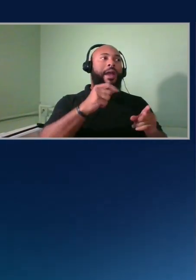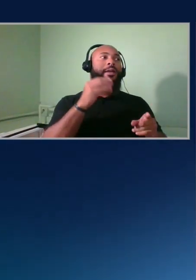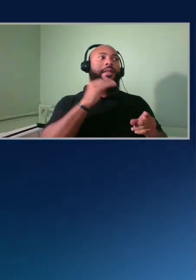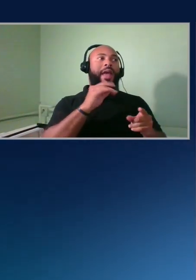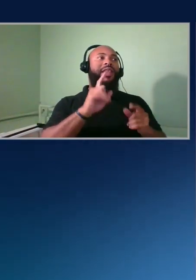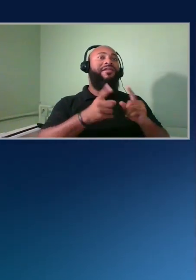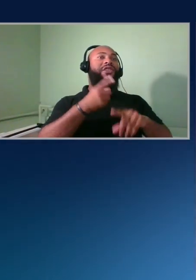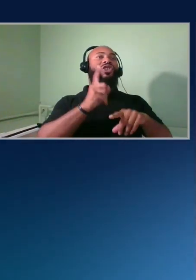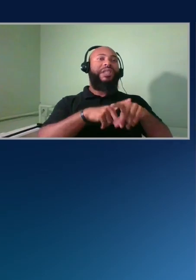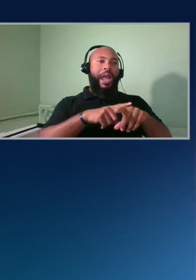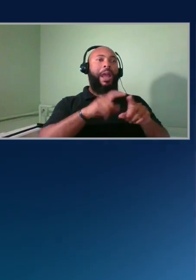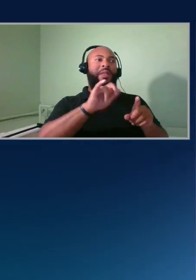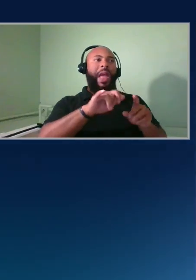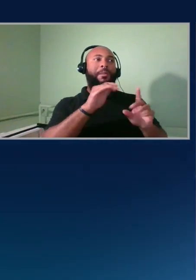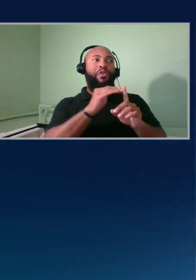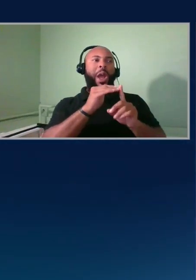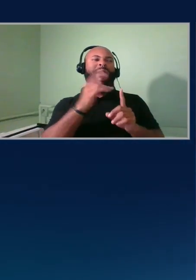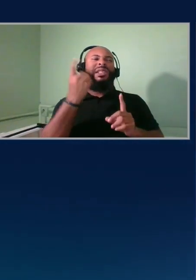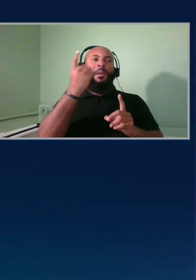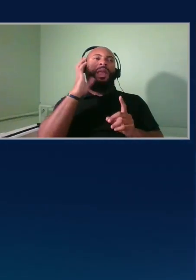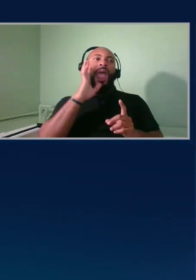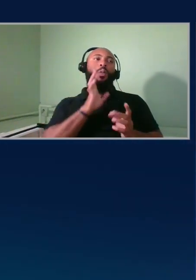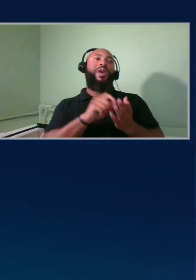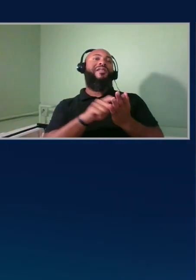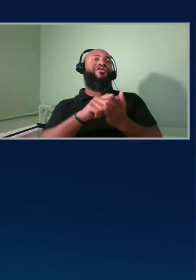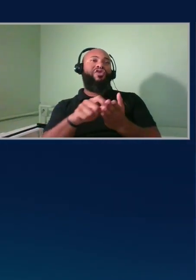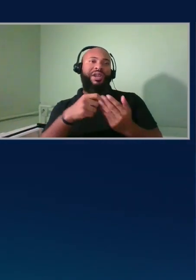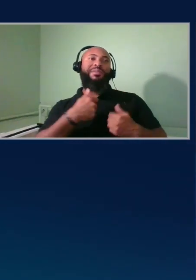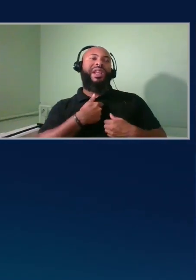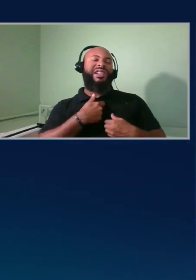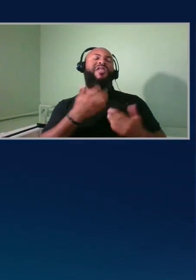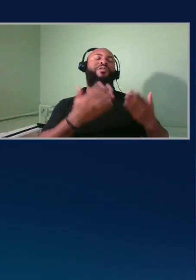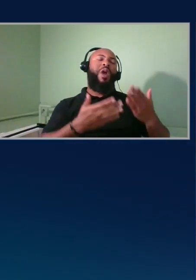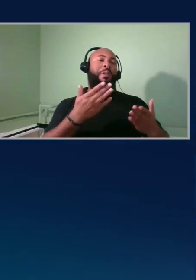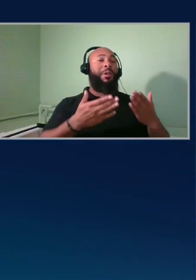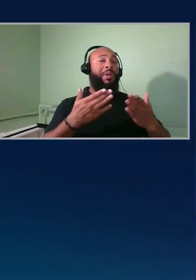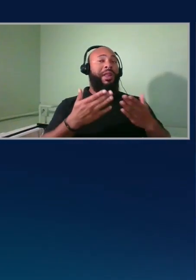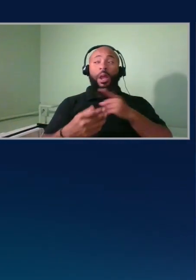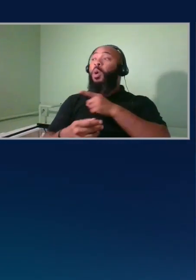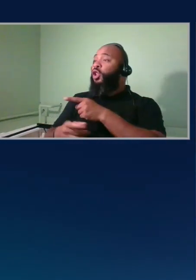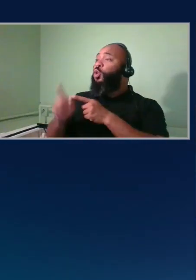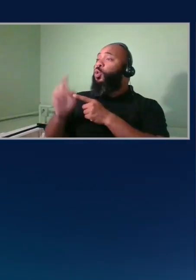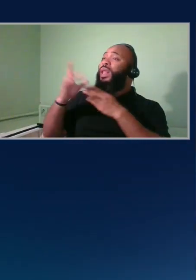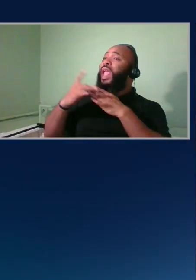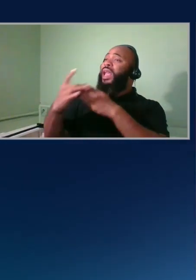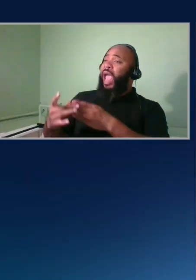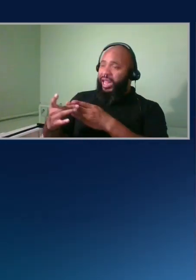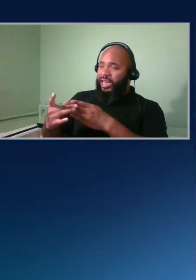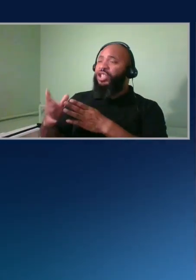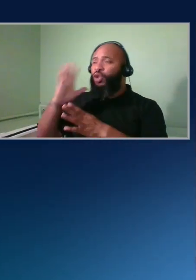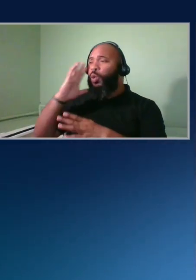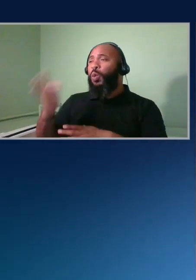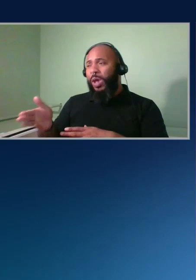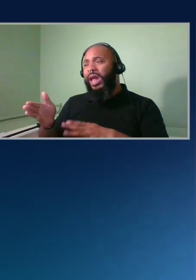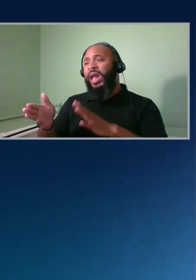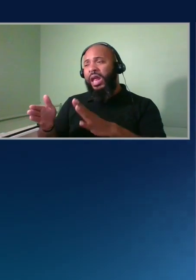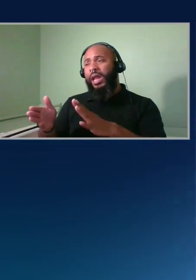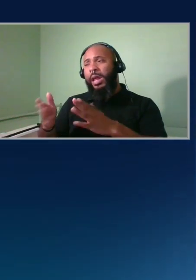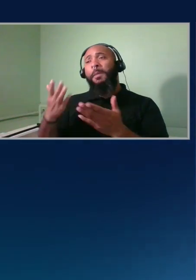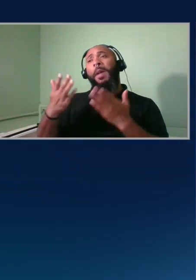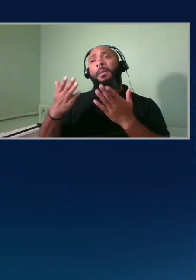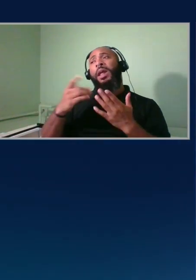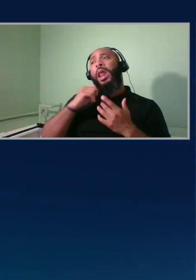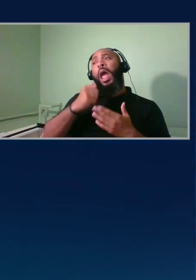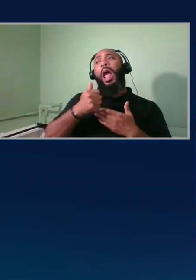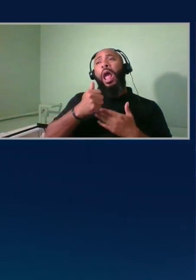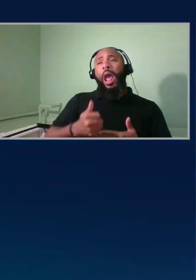wrote. Without being very and specific. you'll get guidance. You will. You will. Yes. But it's not. It may not be helpful. Correct. So you